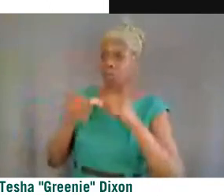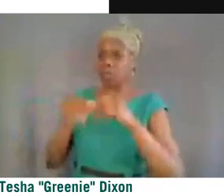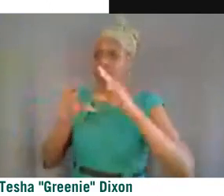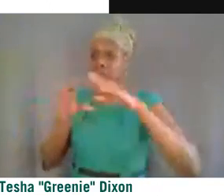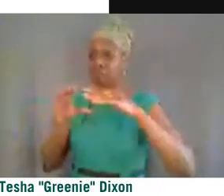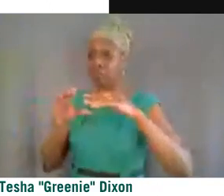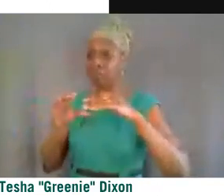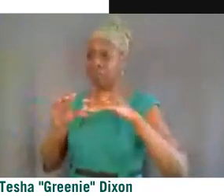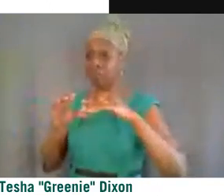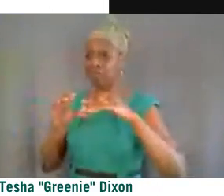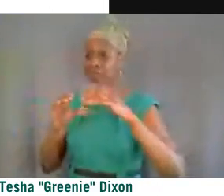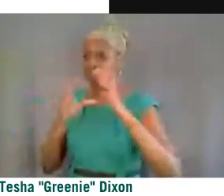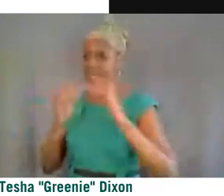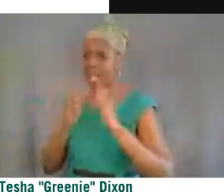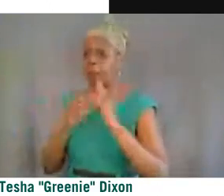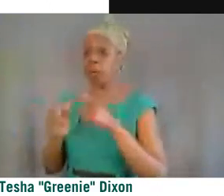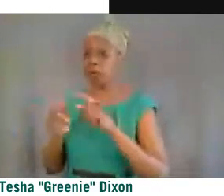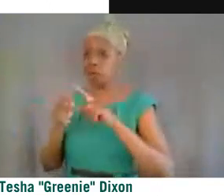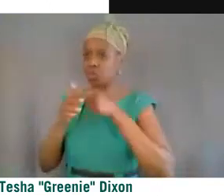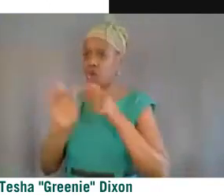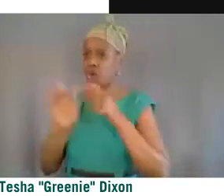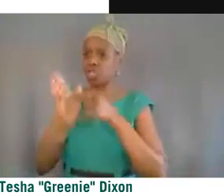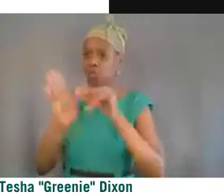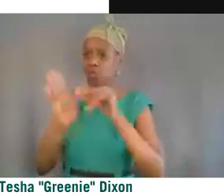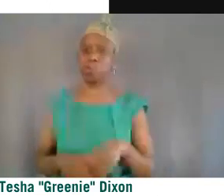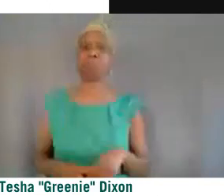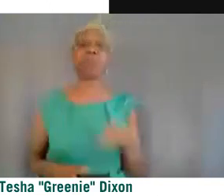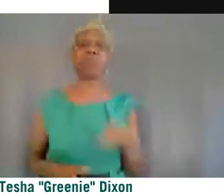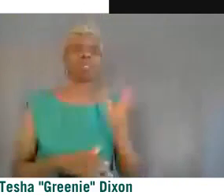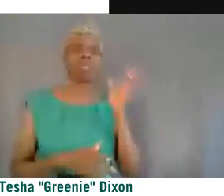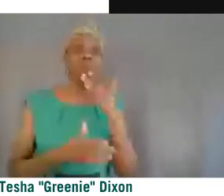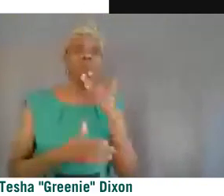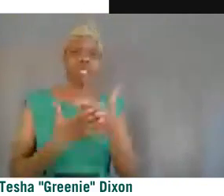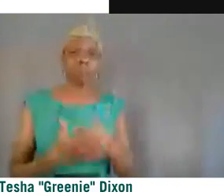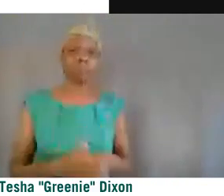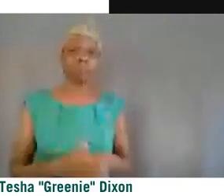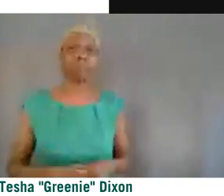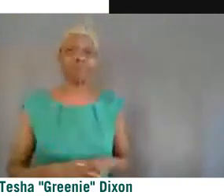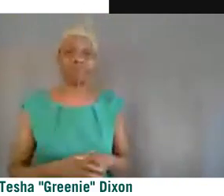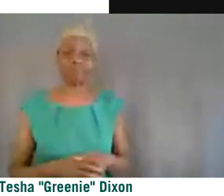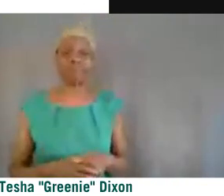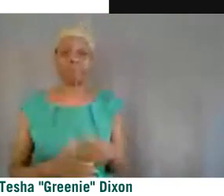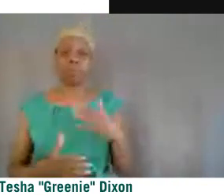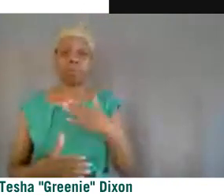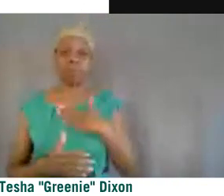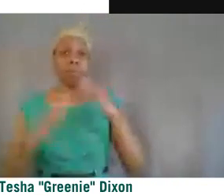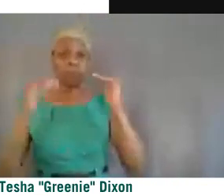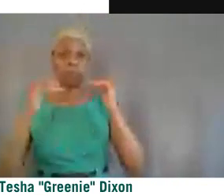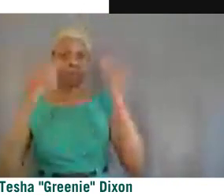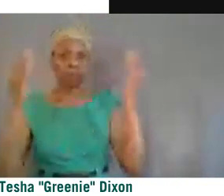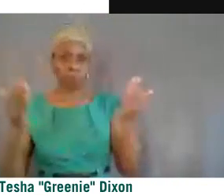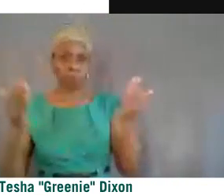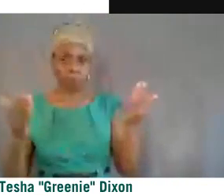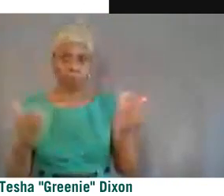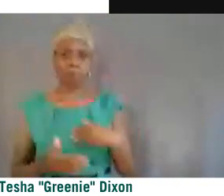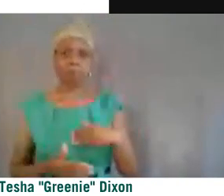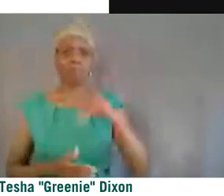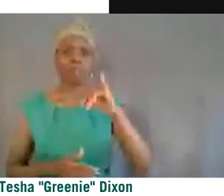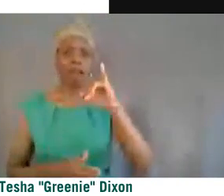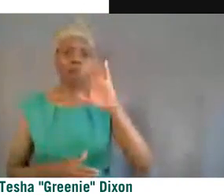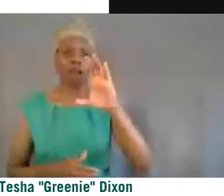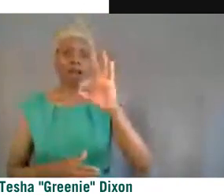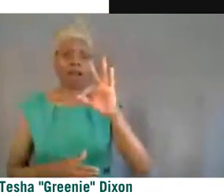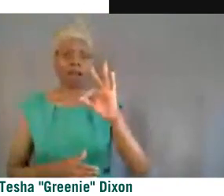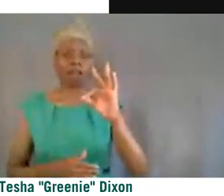get it up. Okay, sounds good. And I think my hope is that the ICF,